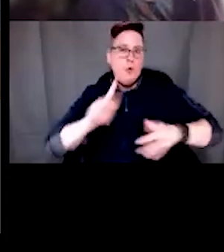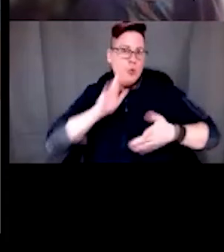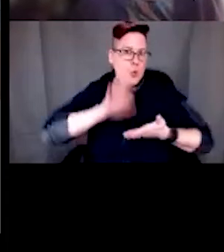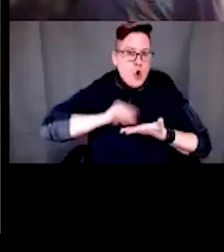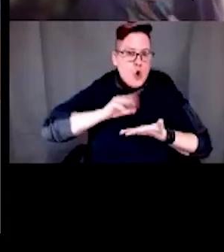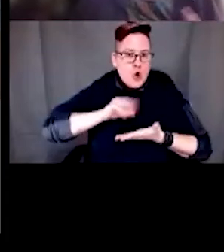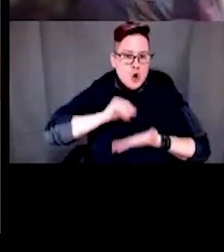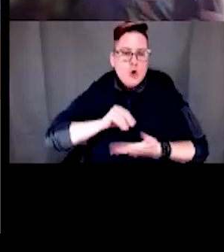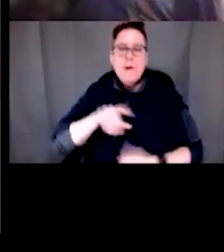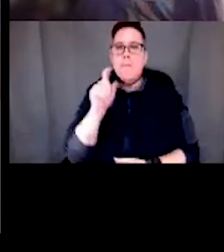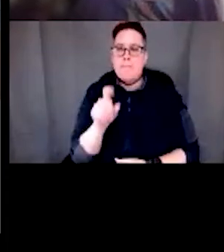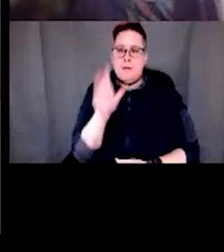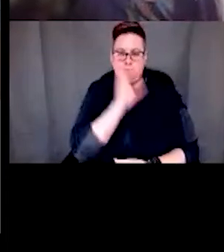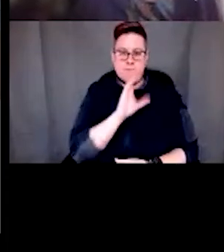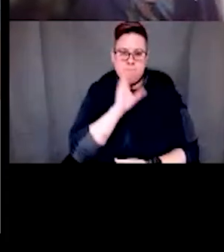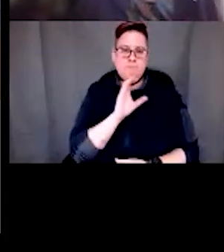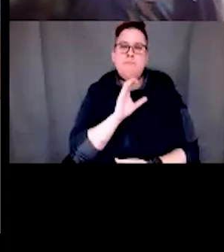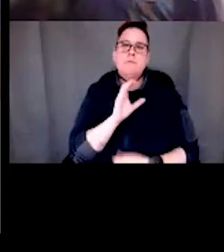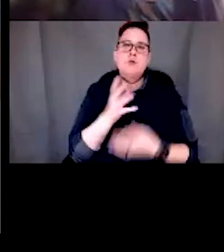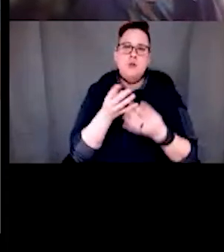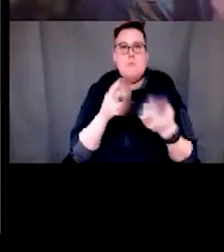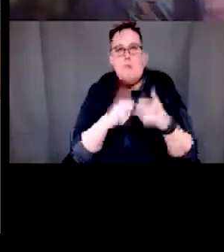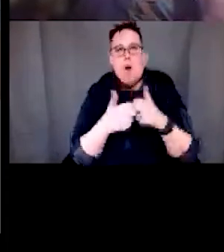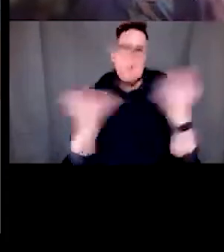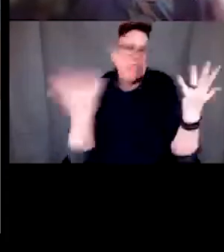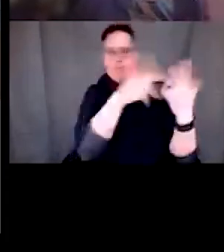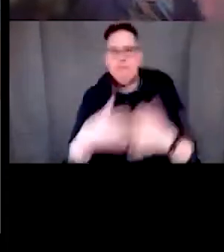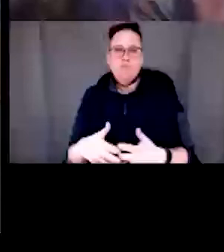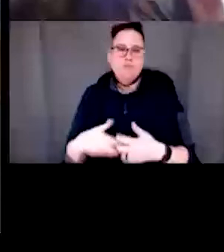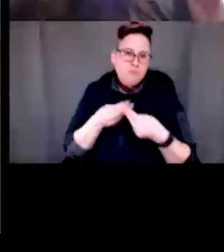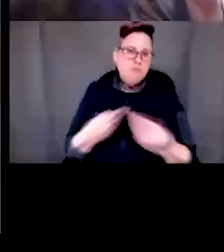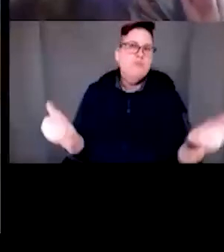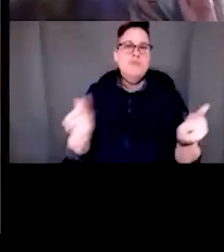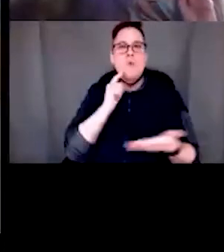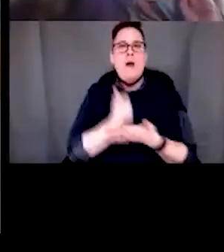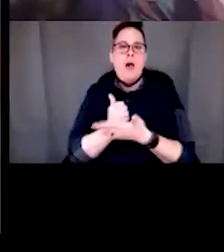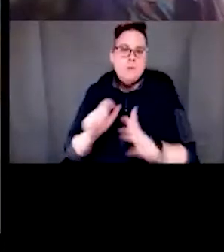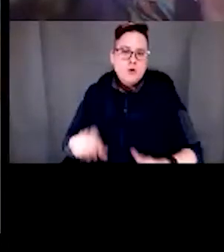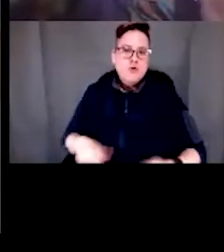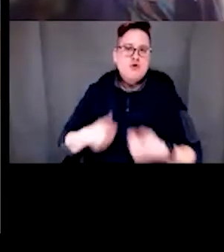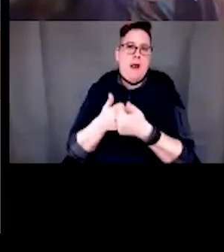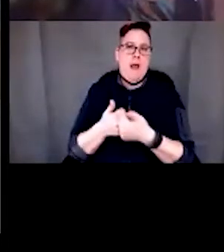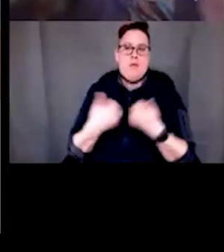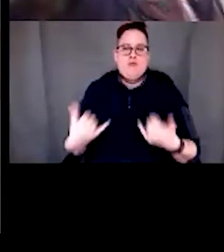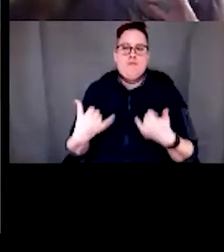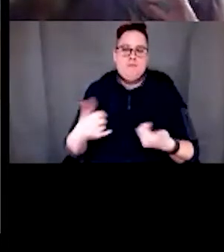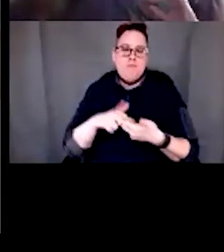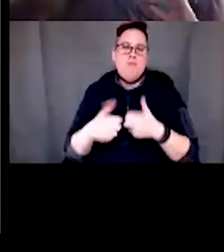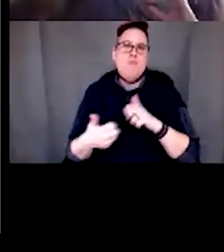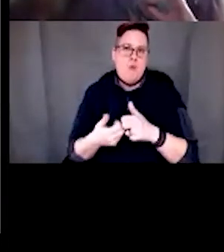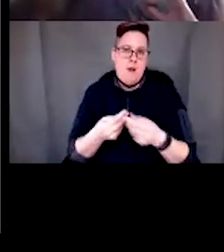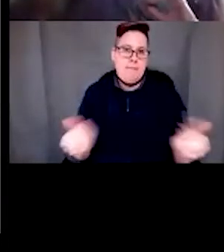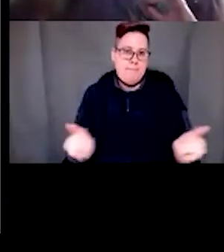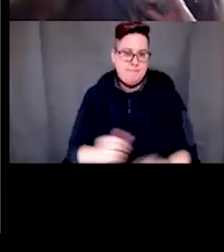learning. And you have to seek integrative solutions all the time that challenges the present problem solutions